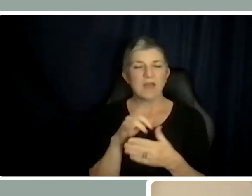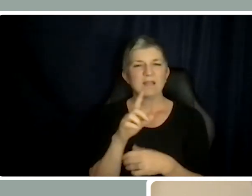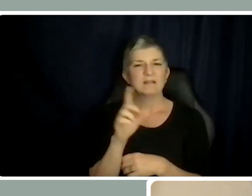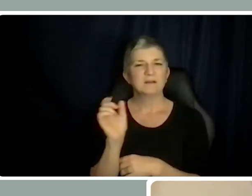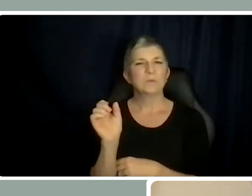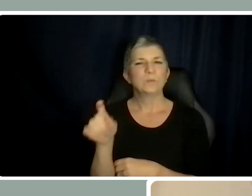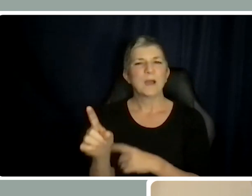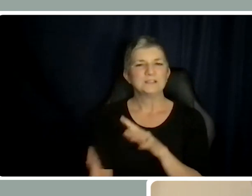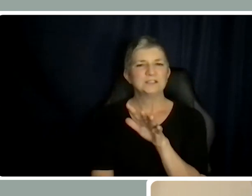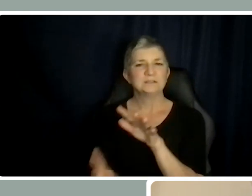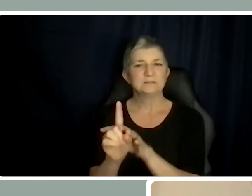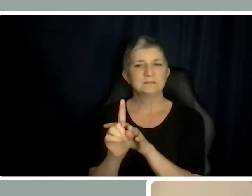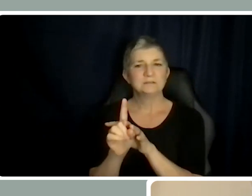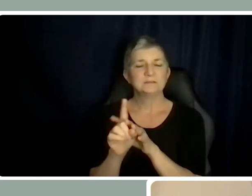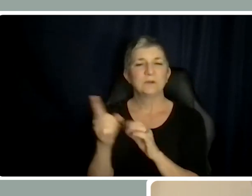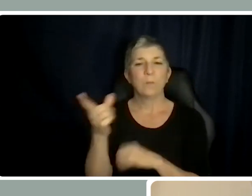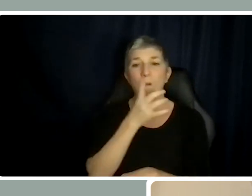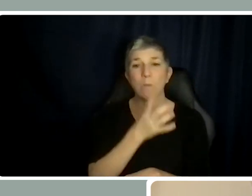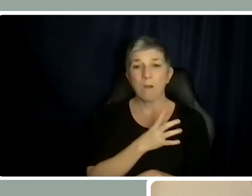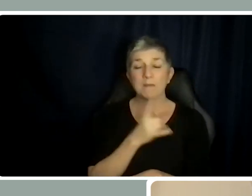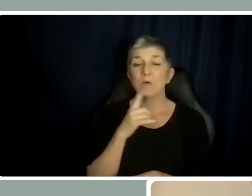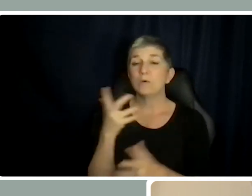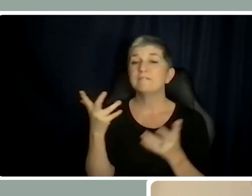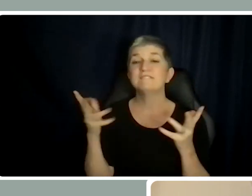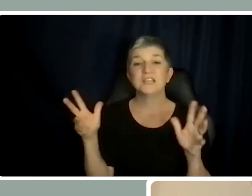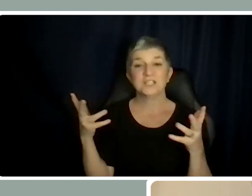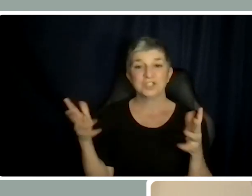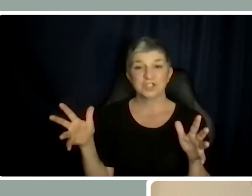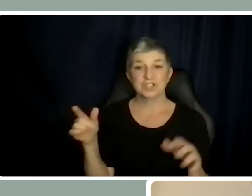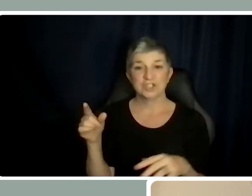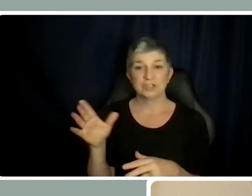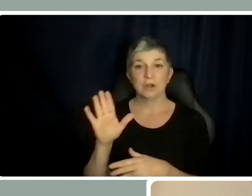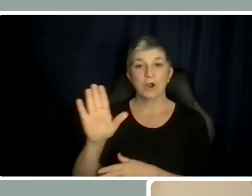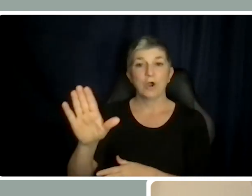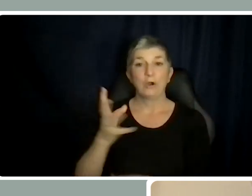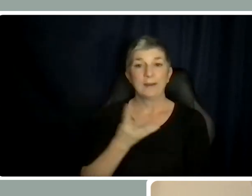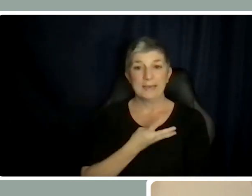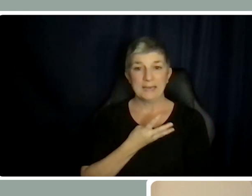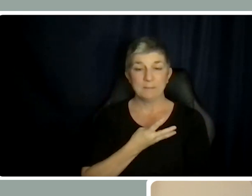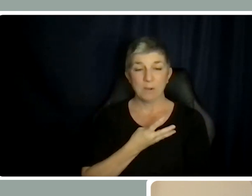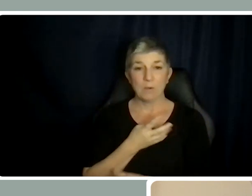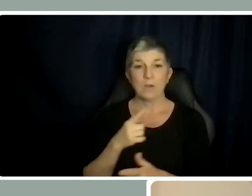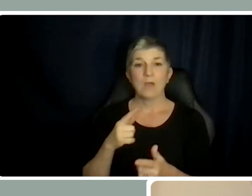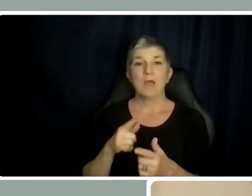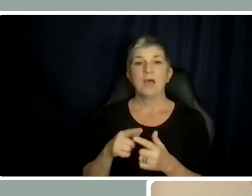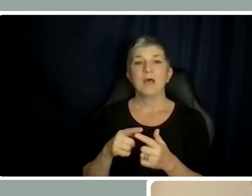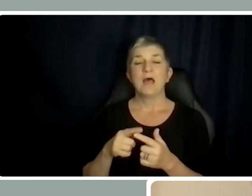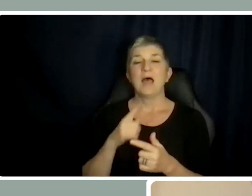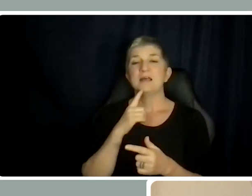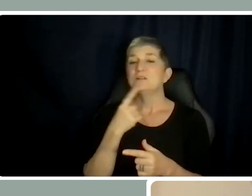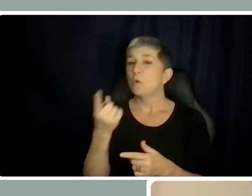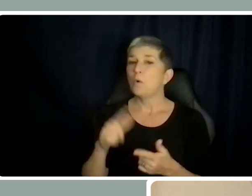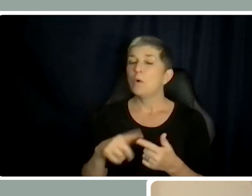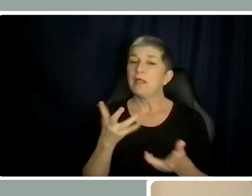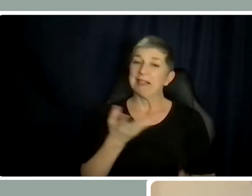question. There is a woman who finished her chemo and was told, keep your port in because we're actually